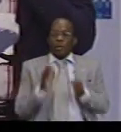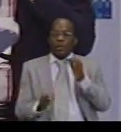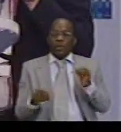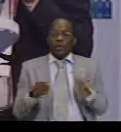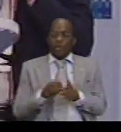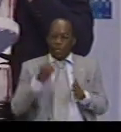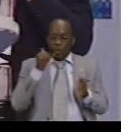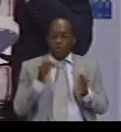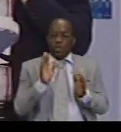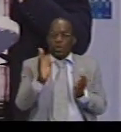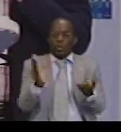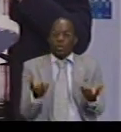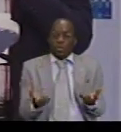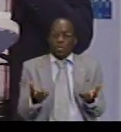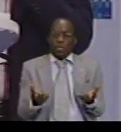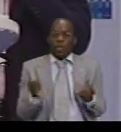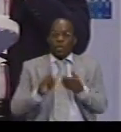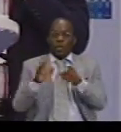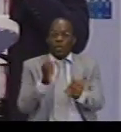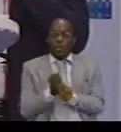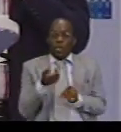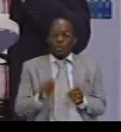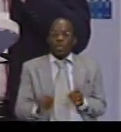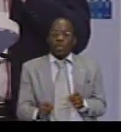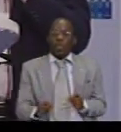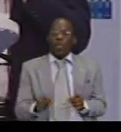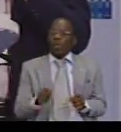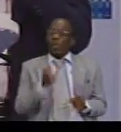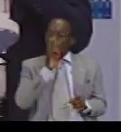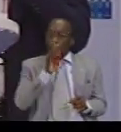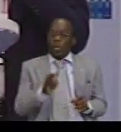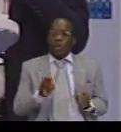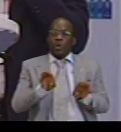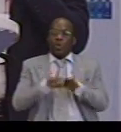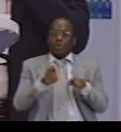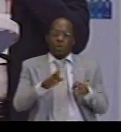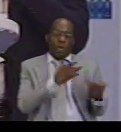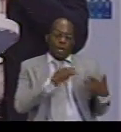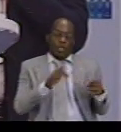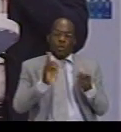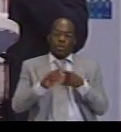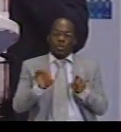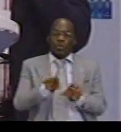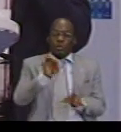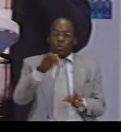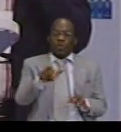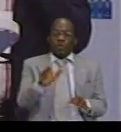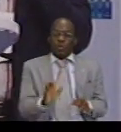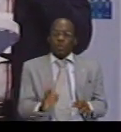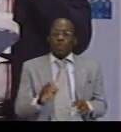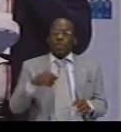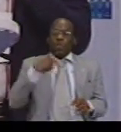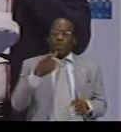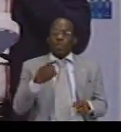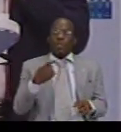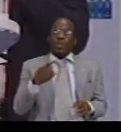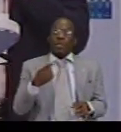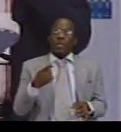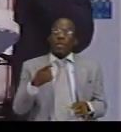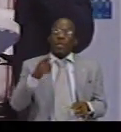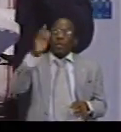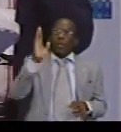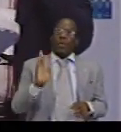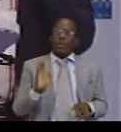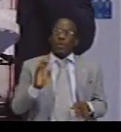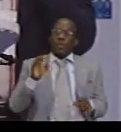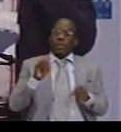to the word of God, to the spirit of God, and say, God, in your hands,